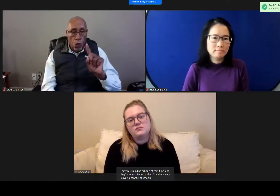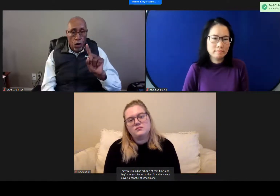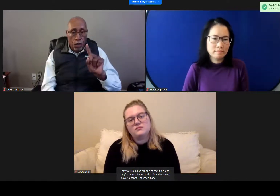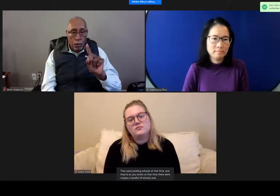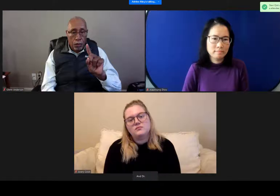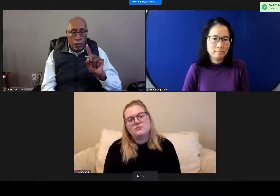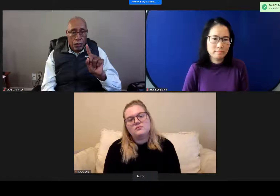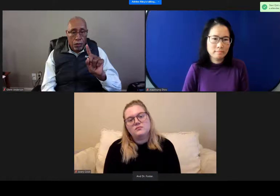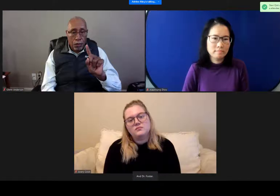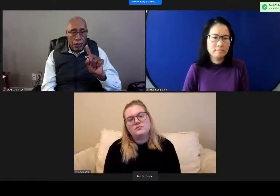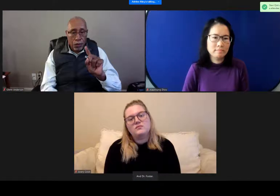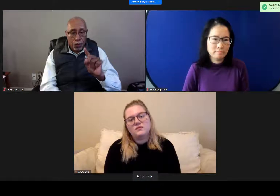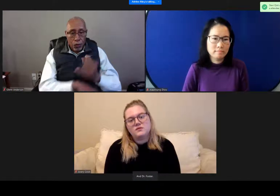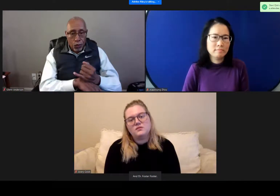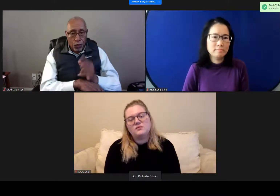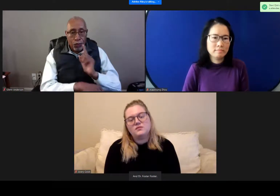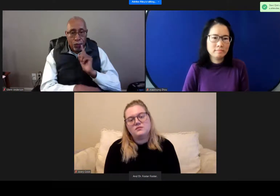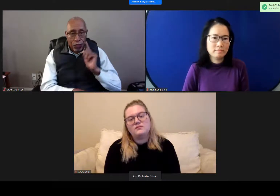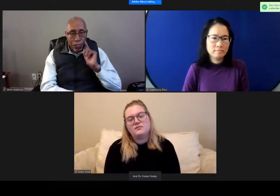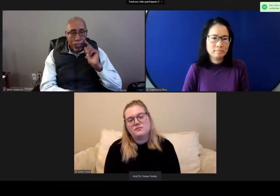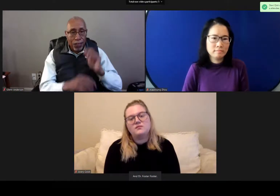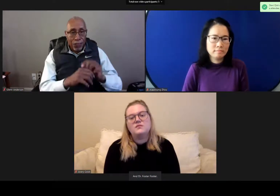And Dr. Foster